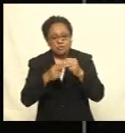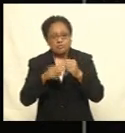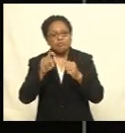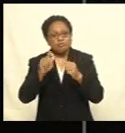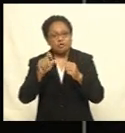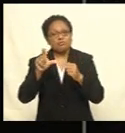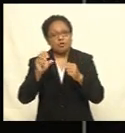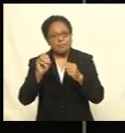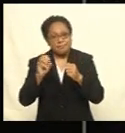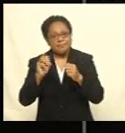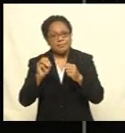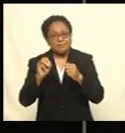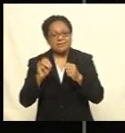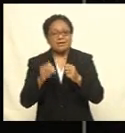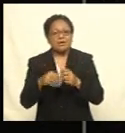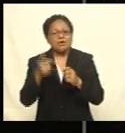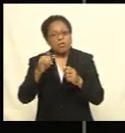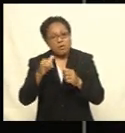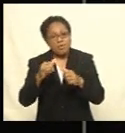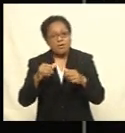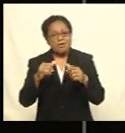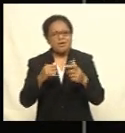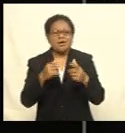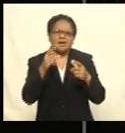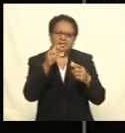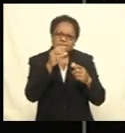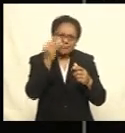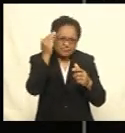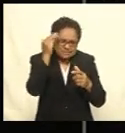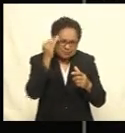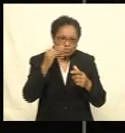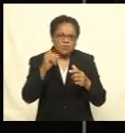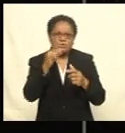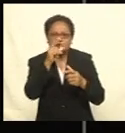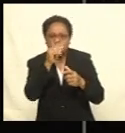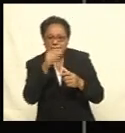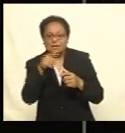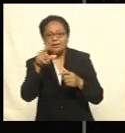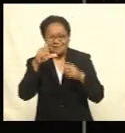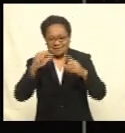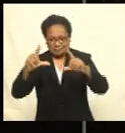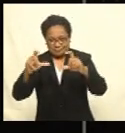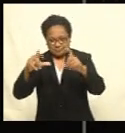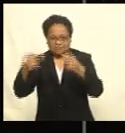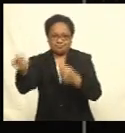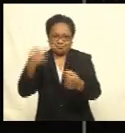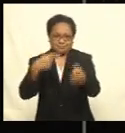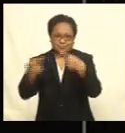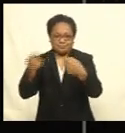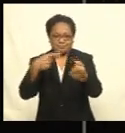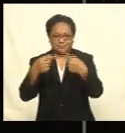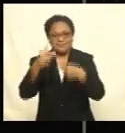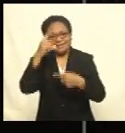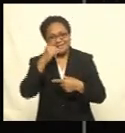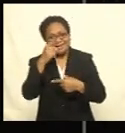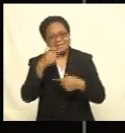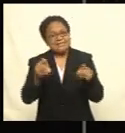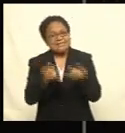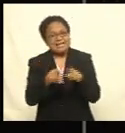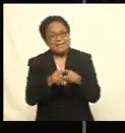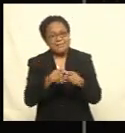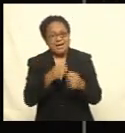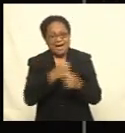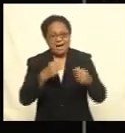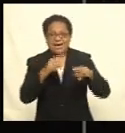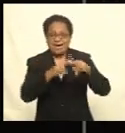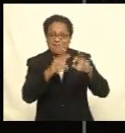fbcnews@fbc.com.fj, or share it with us via our various social media accounts, including Facebook, Twitter and Instagram. You can also download our